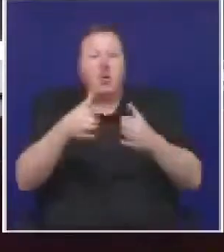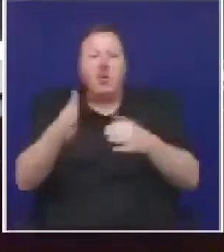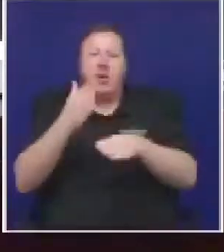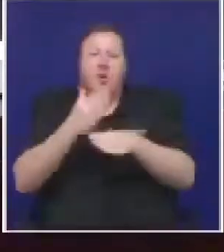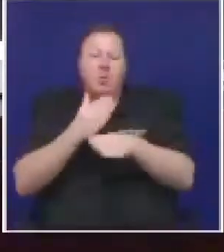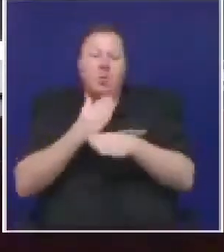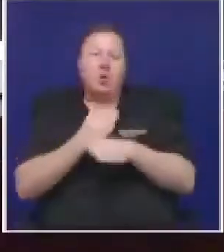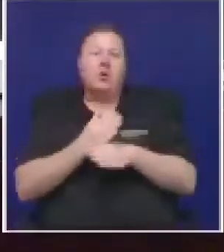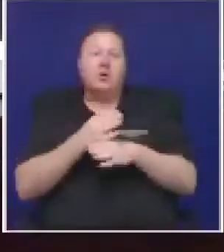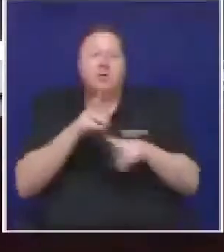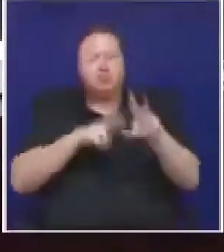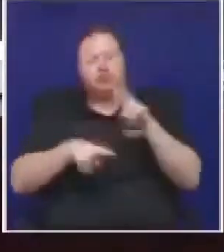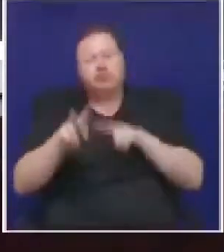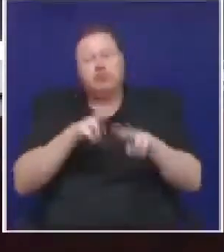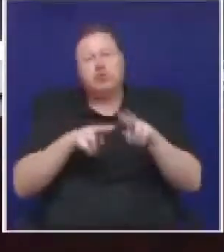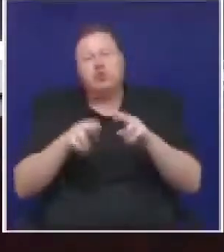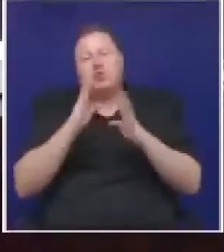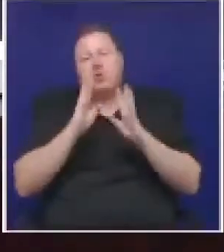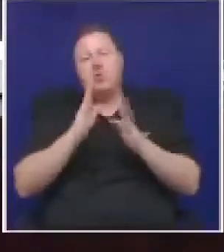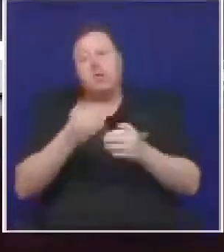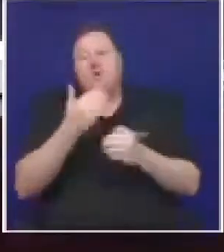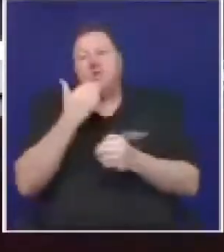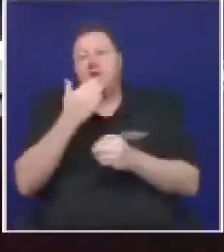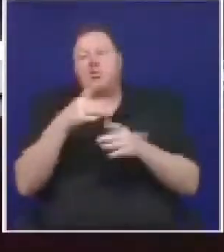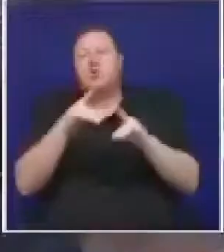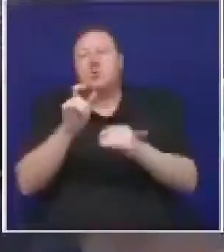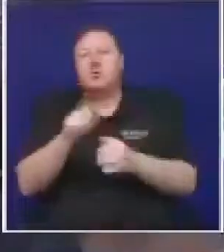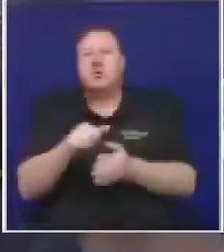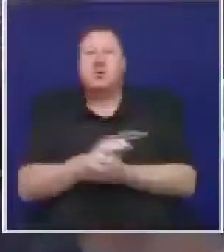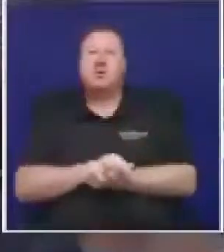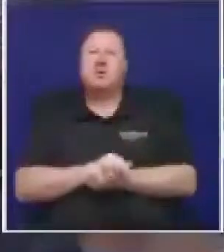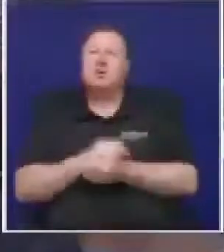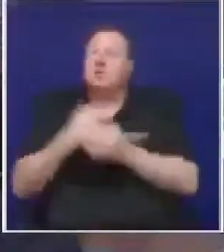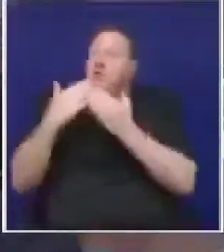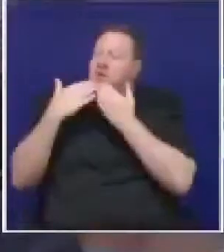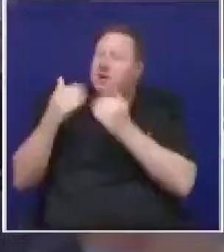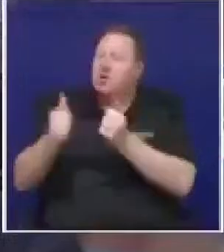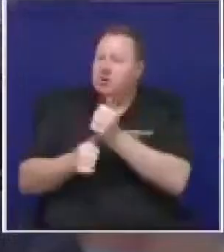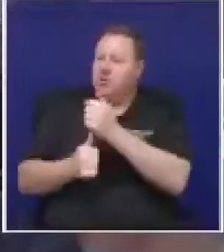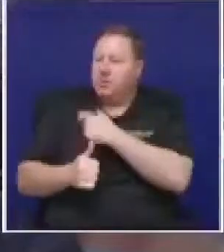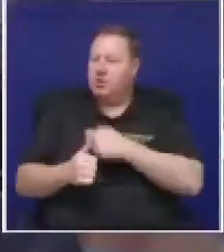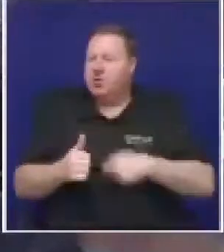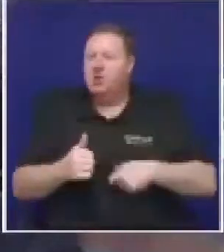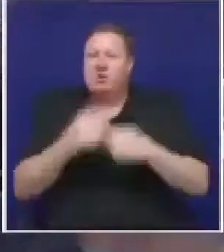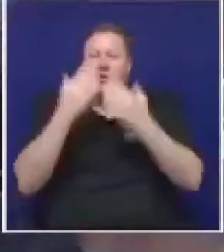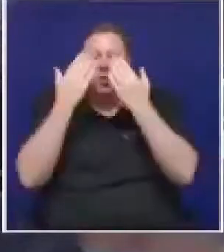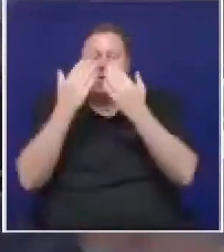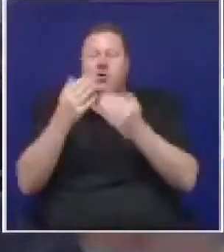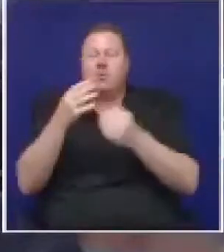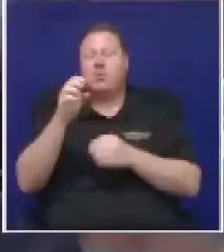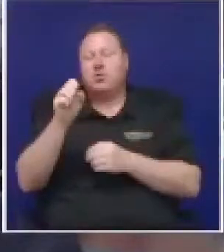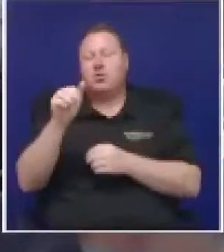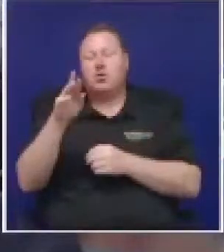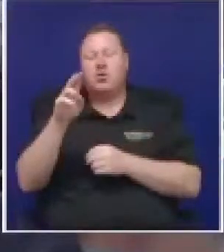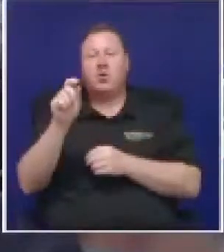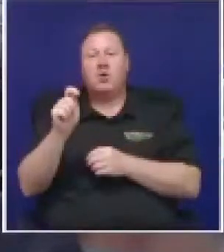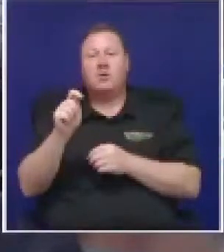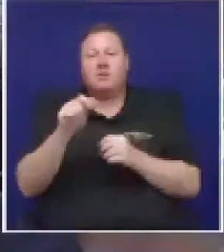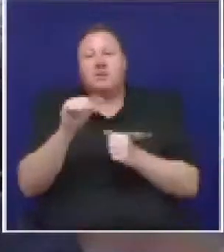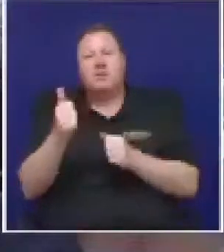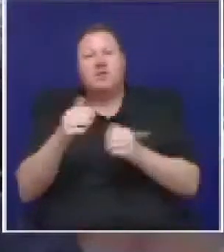going to continue monitoring them. Thank you very much, Chairperson. Thank you, Deputy President. Honorable Swart, you may ask the next